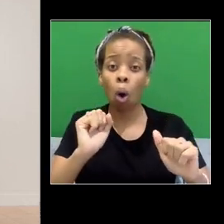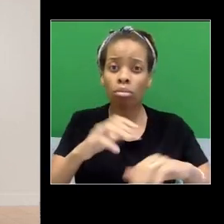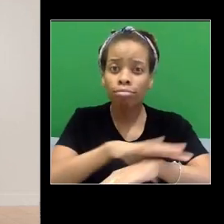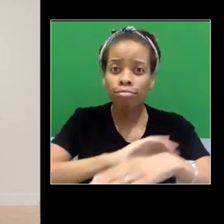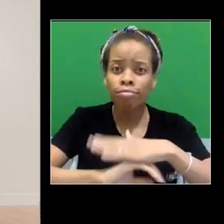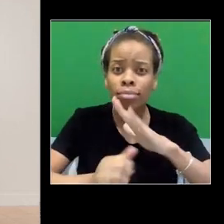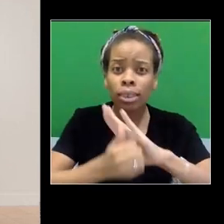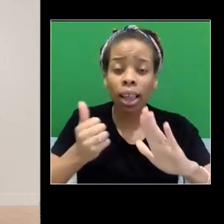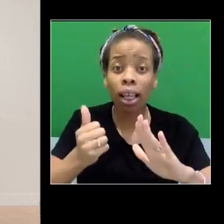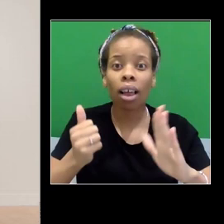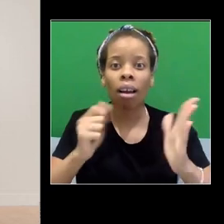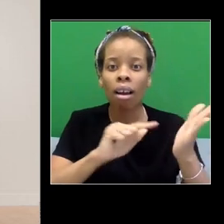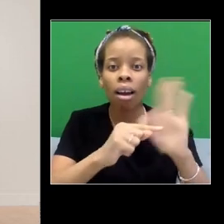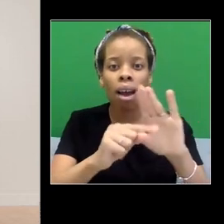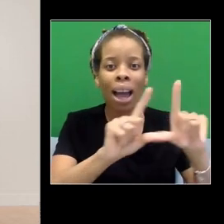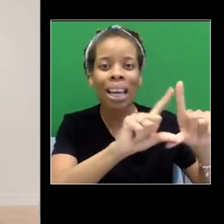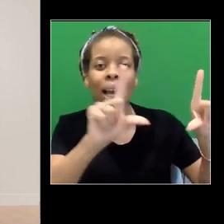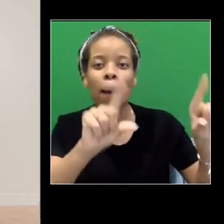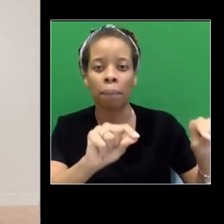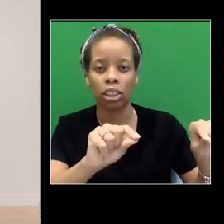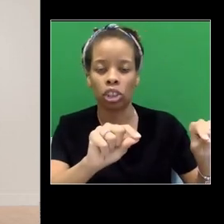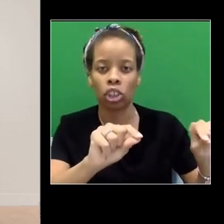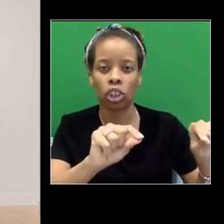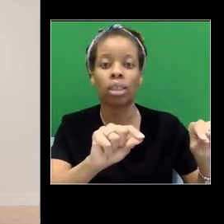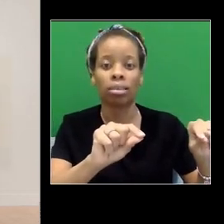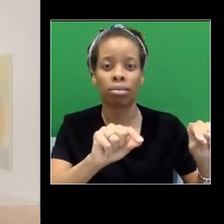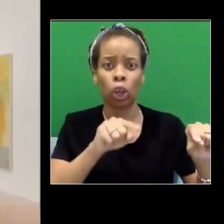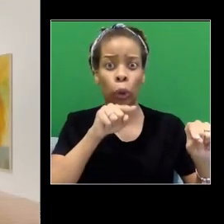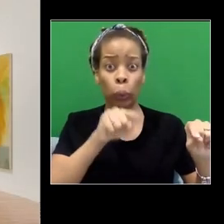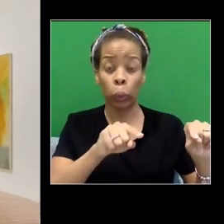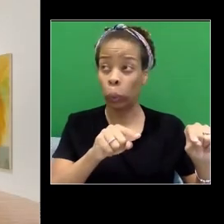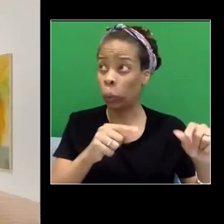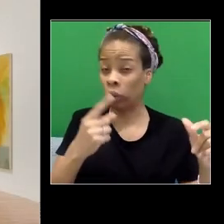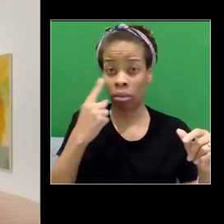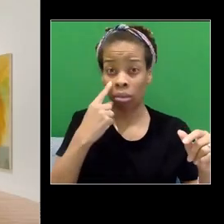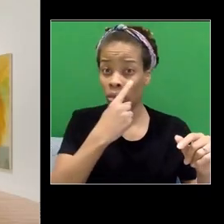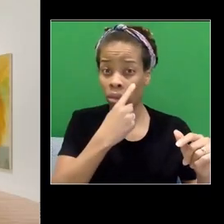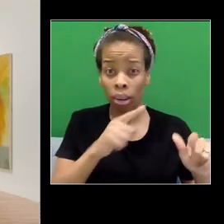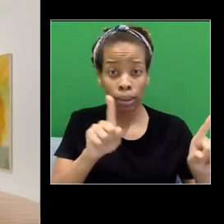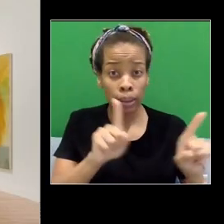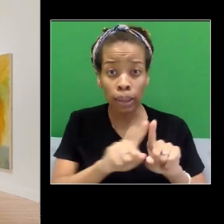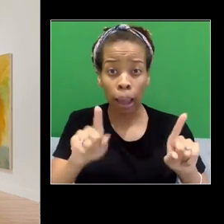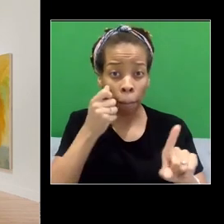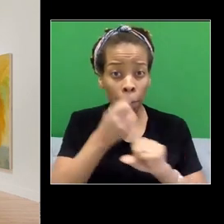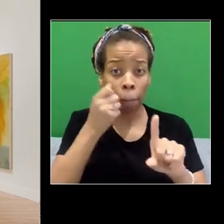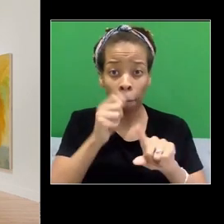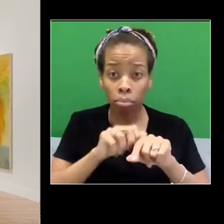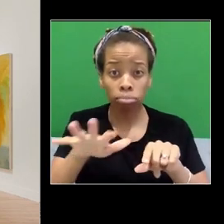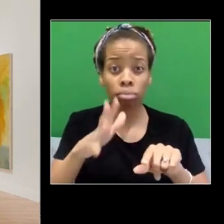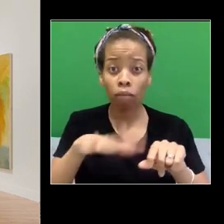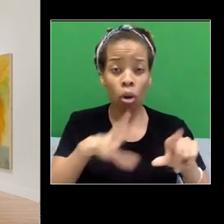world in different ways, and that you create a centrality that's both profound and powerful through these